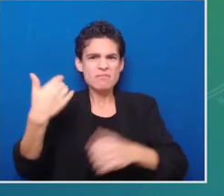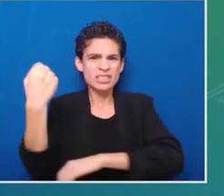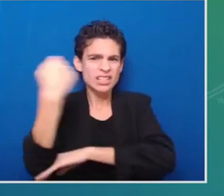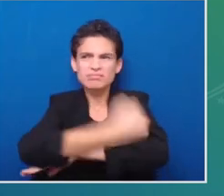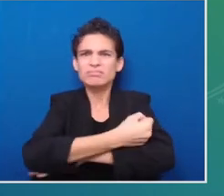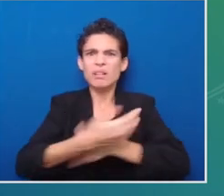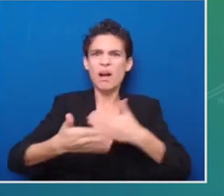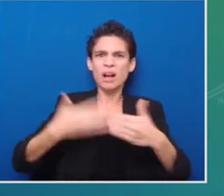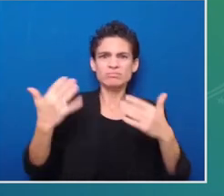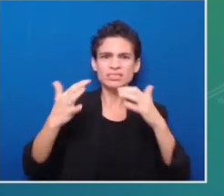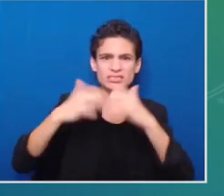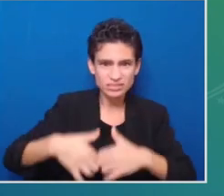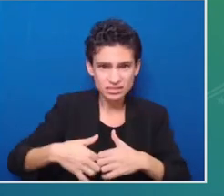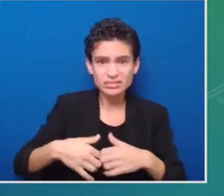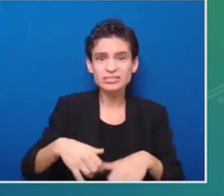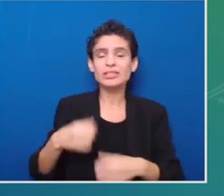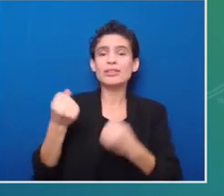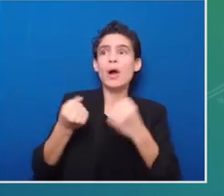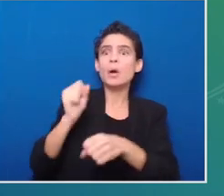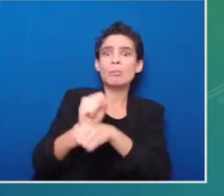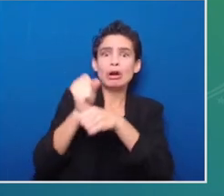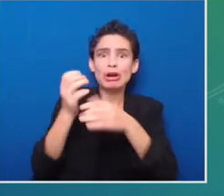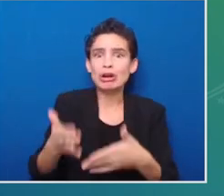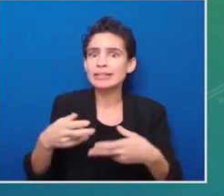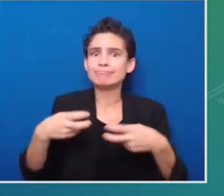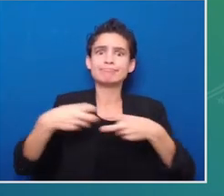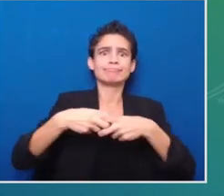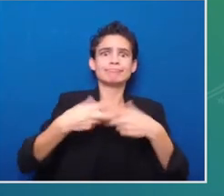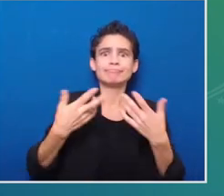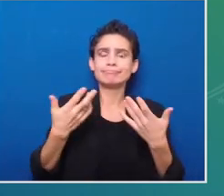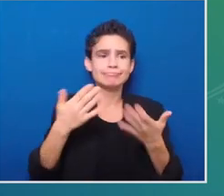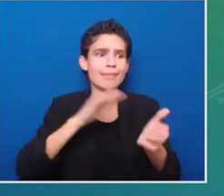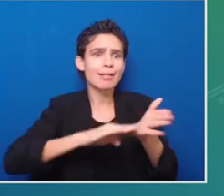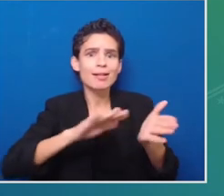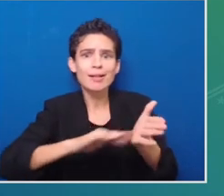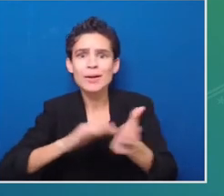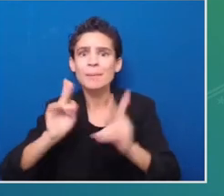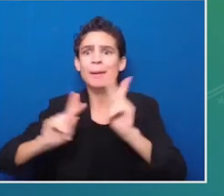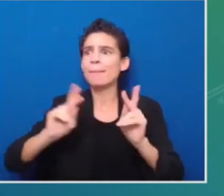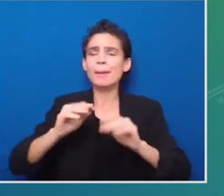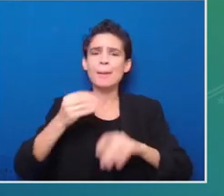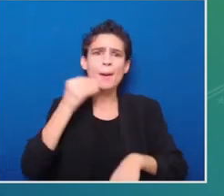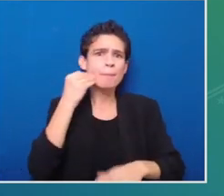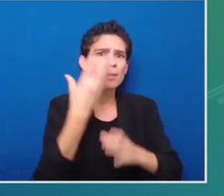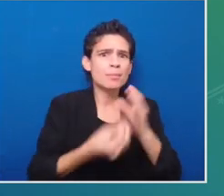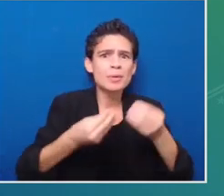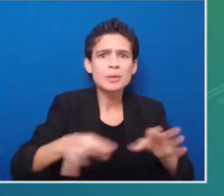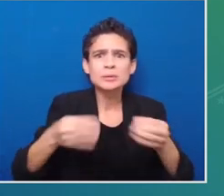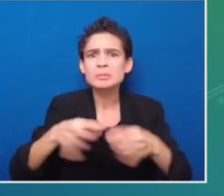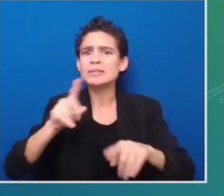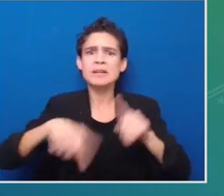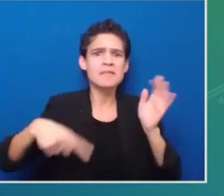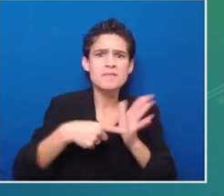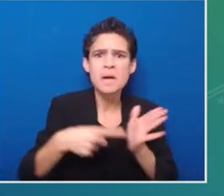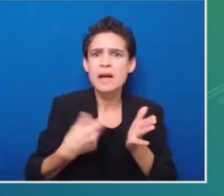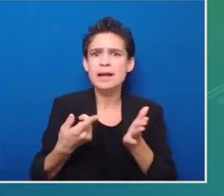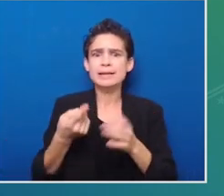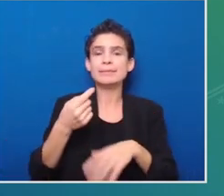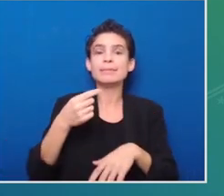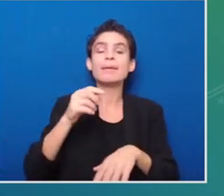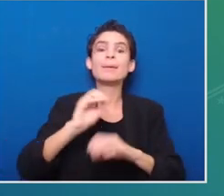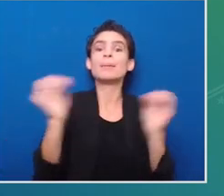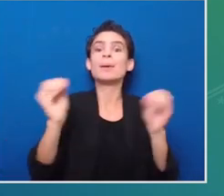Workers were losing their jobs through no fault of their own. Banks wouldn't lend. People were losing their houses. Our unemployment rate